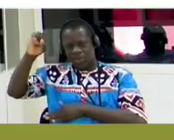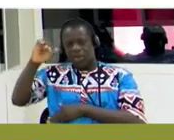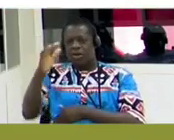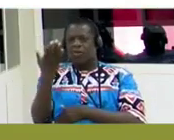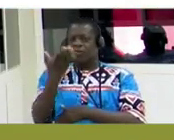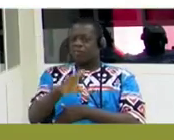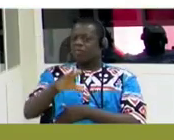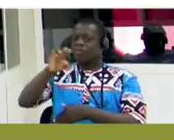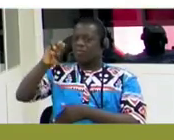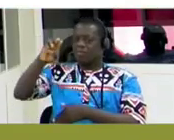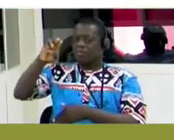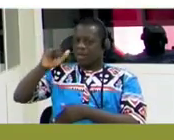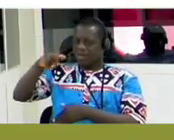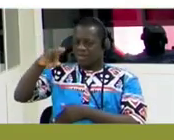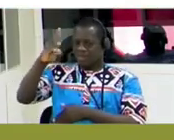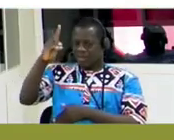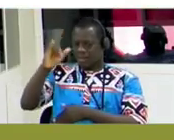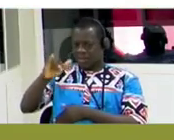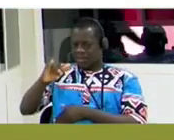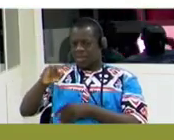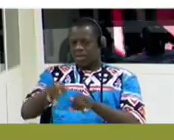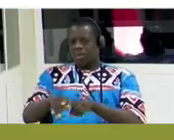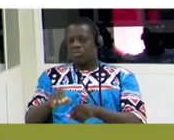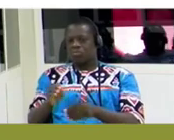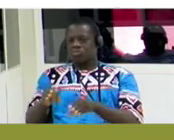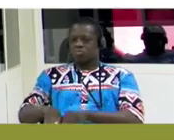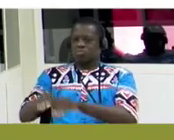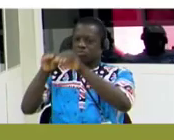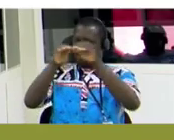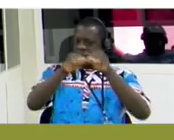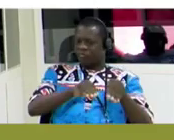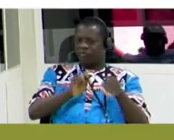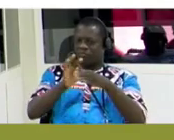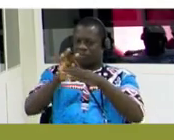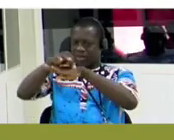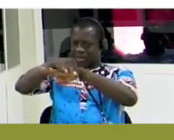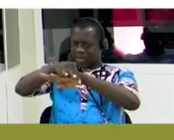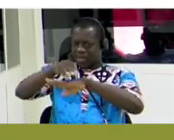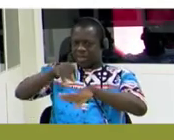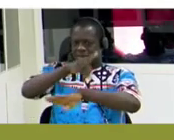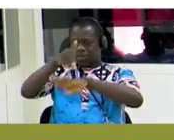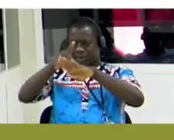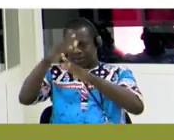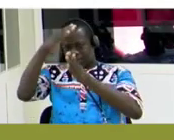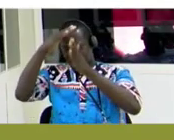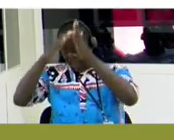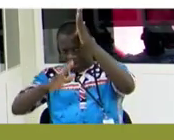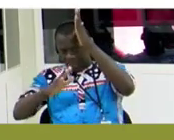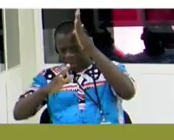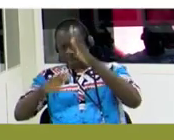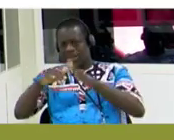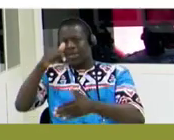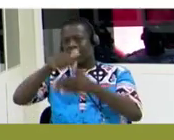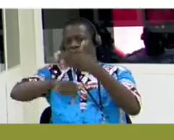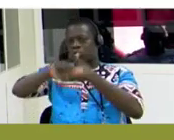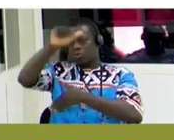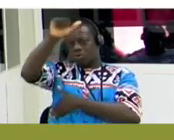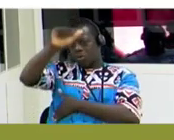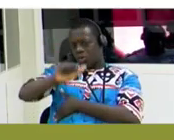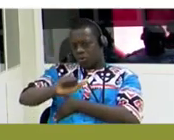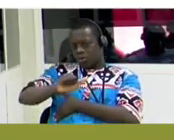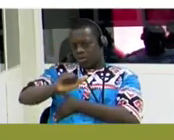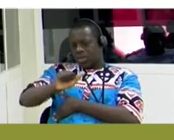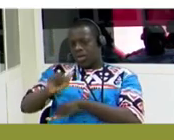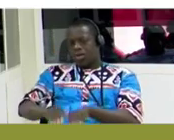Barracks. And from Fajara Barracks, that same month, that was in August, we were moved to